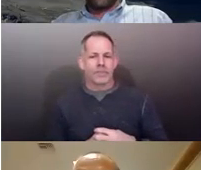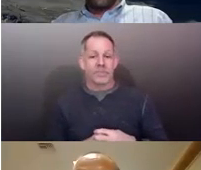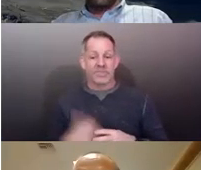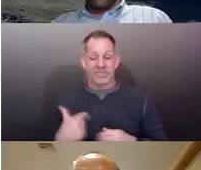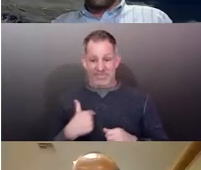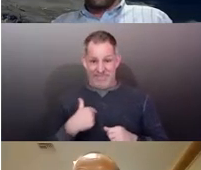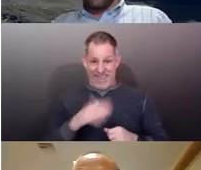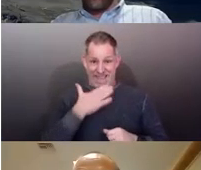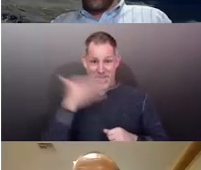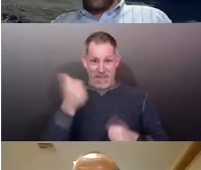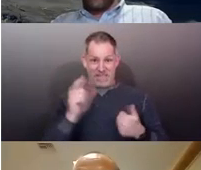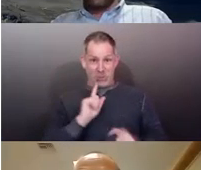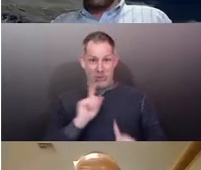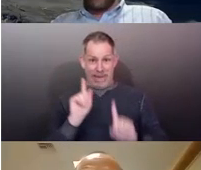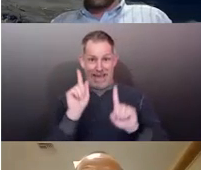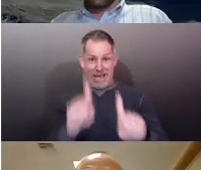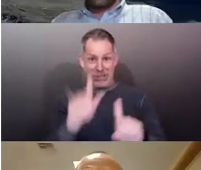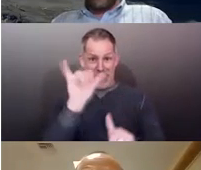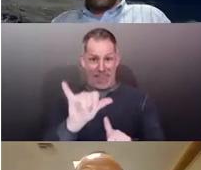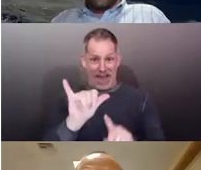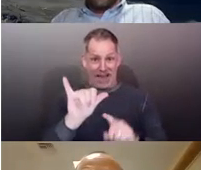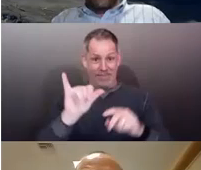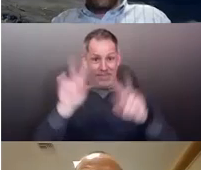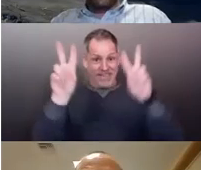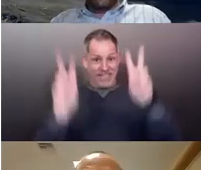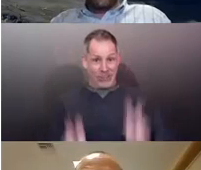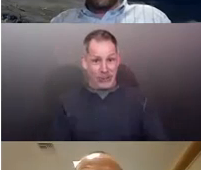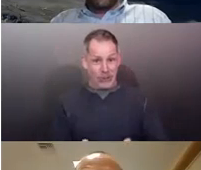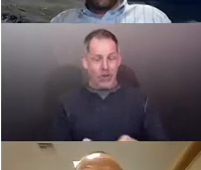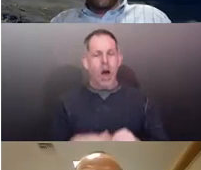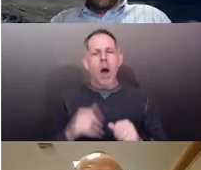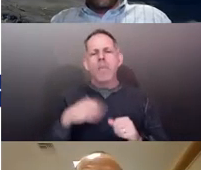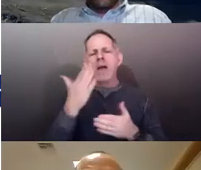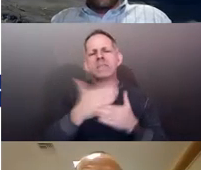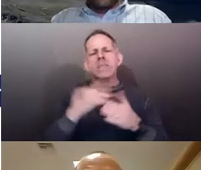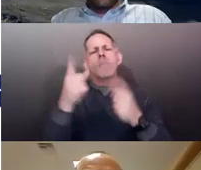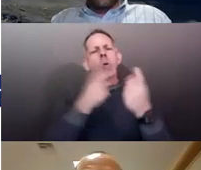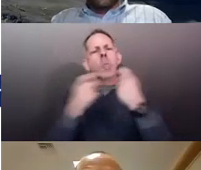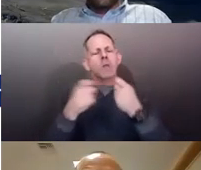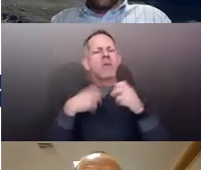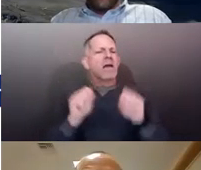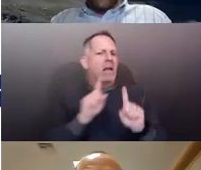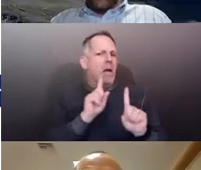them. But other than that, next slide, please.